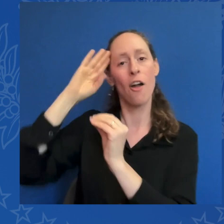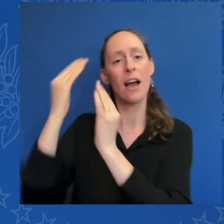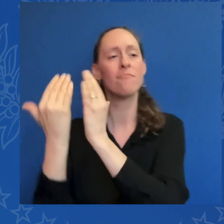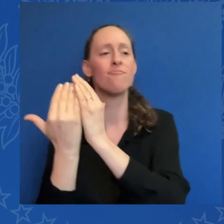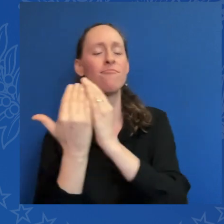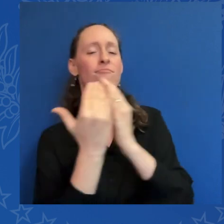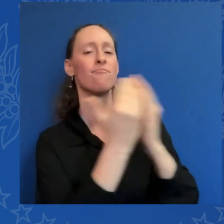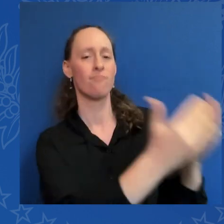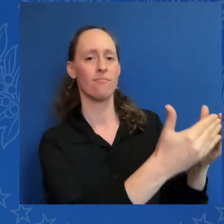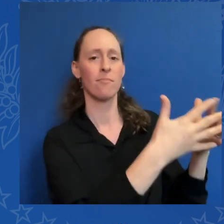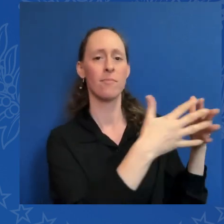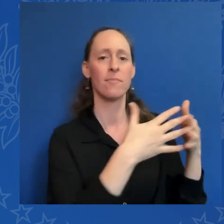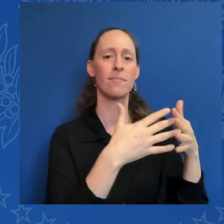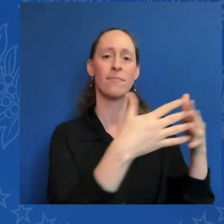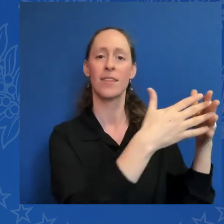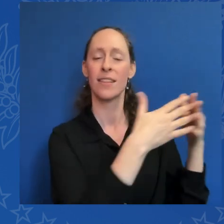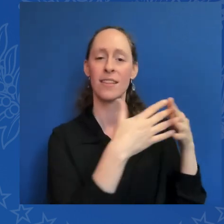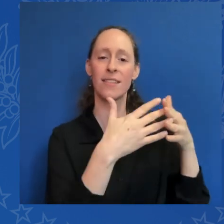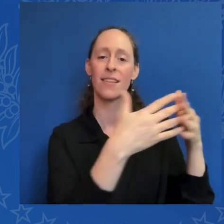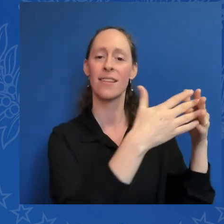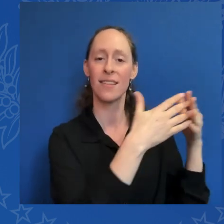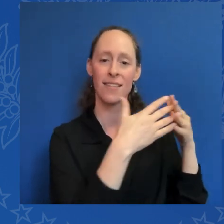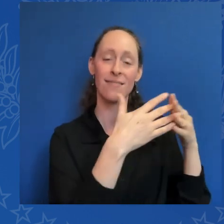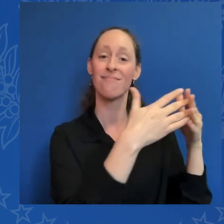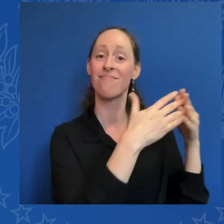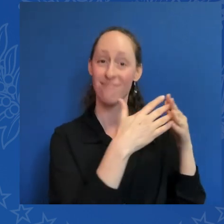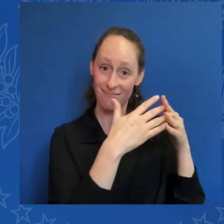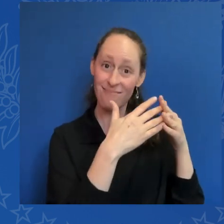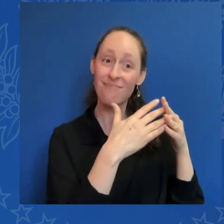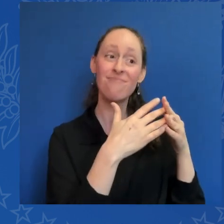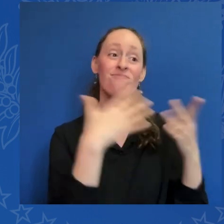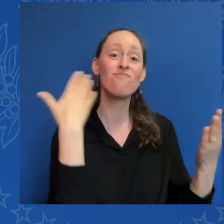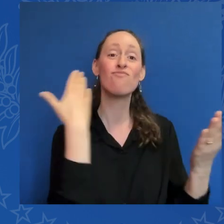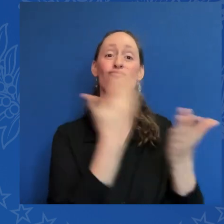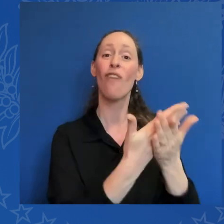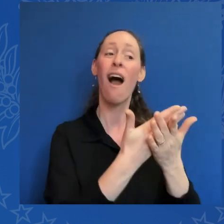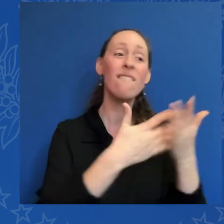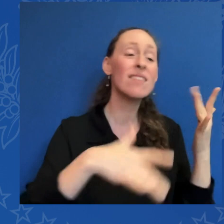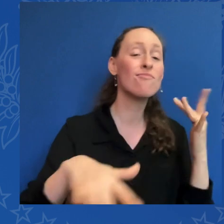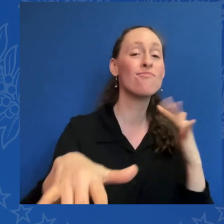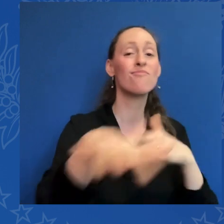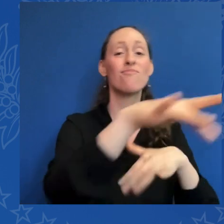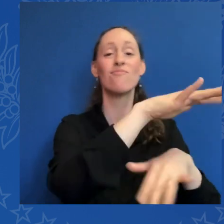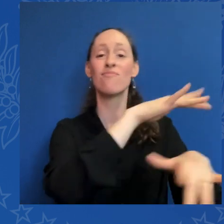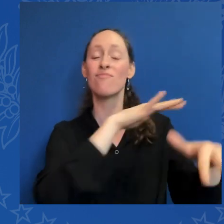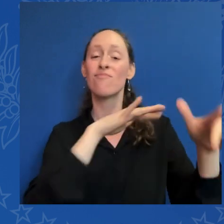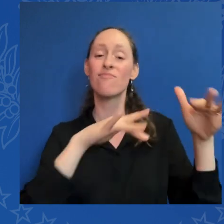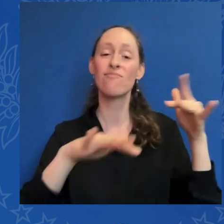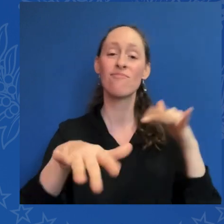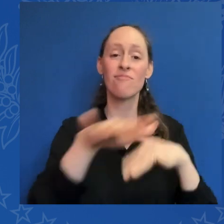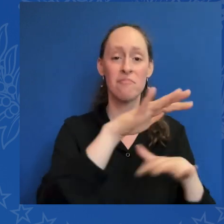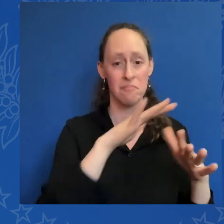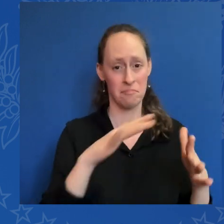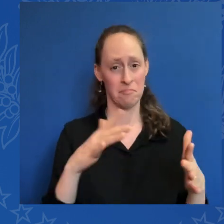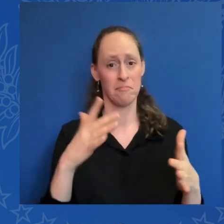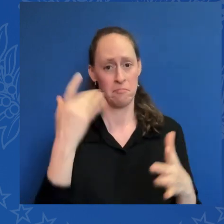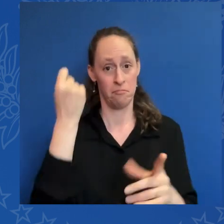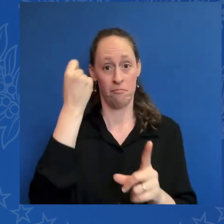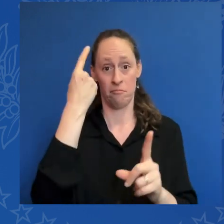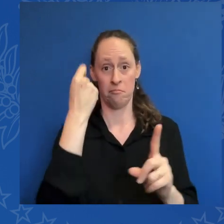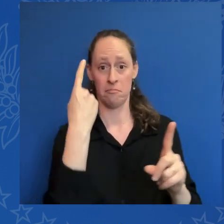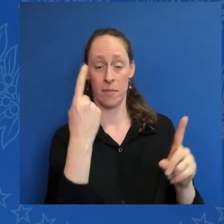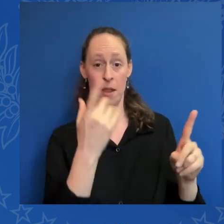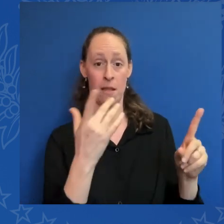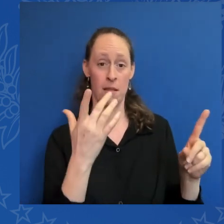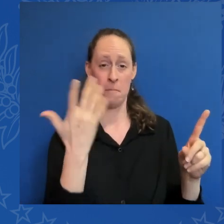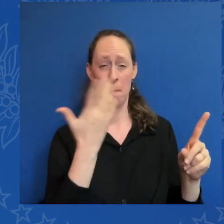and arriving in America just 5 weeks before my great-great-grandfather. And they were both shoemakers. And it's doubtful